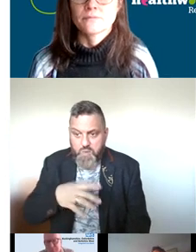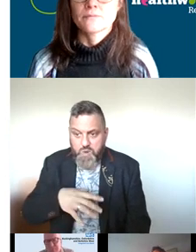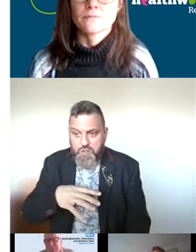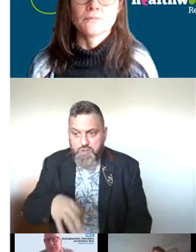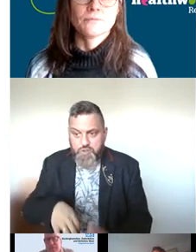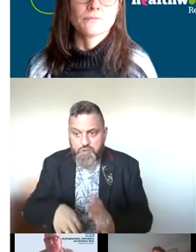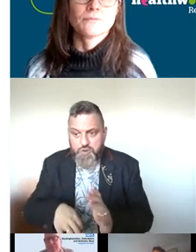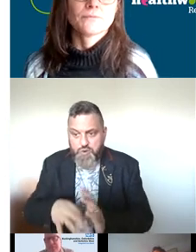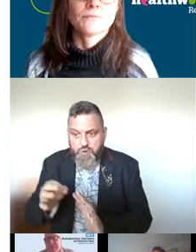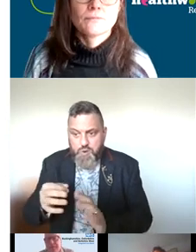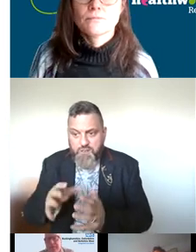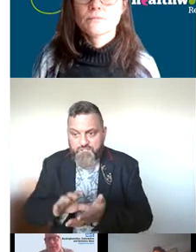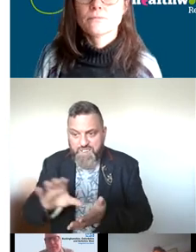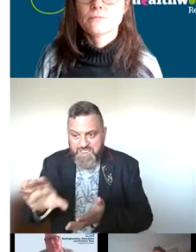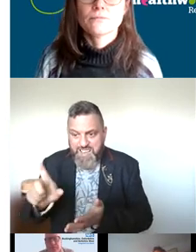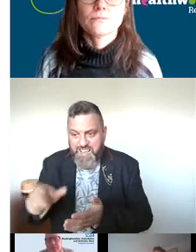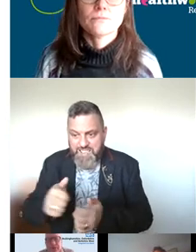funding and support